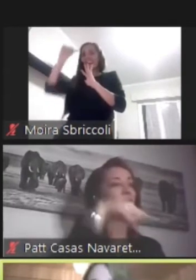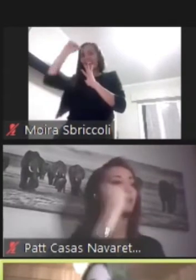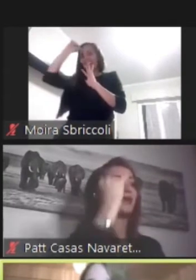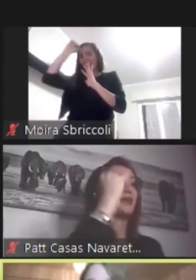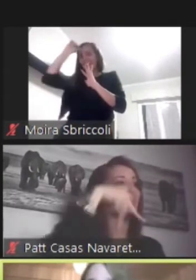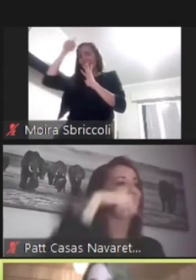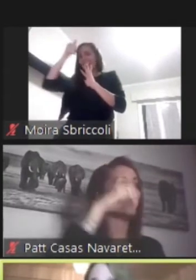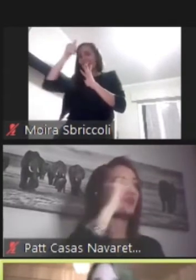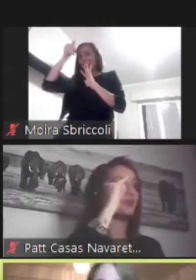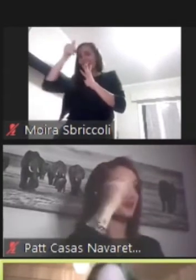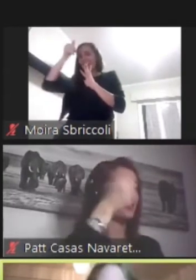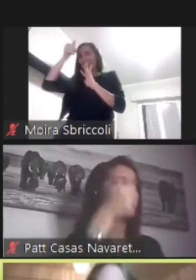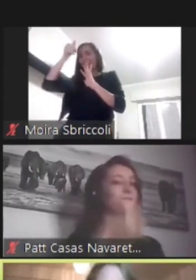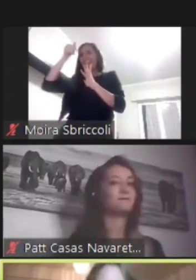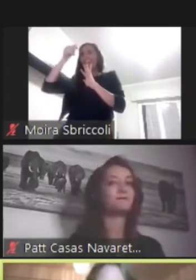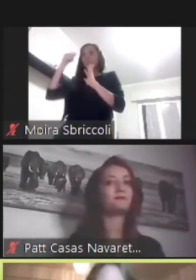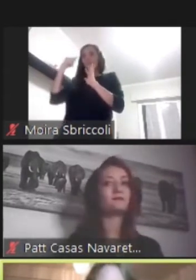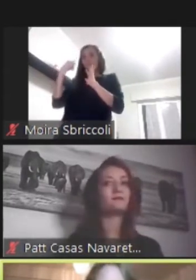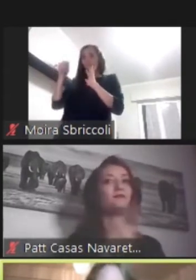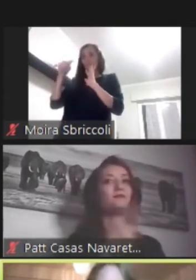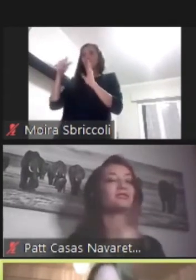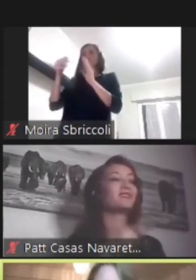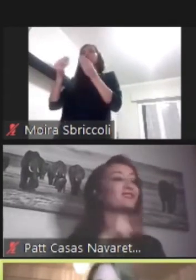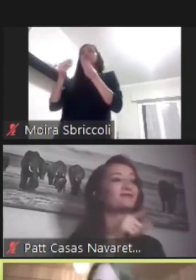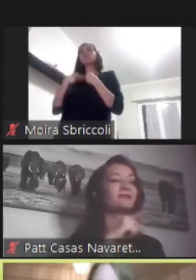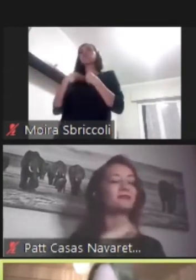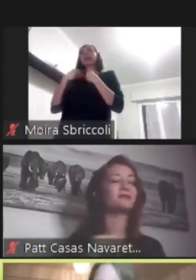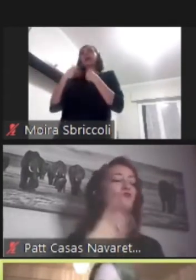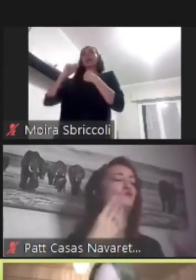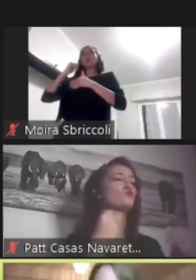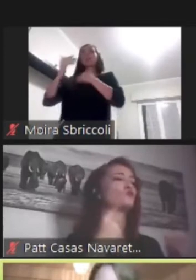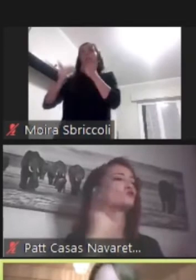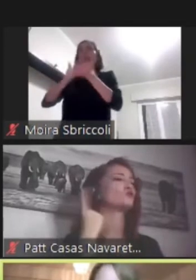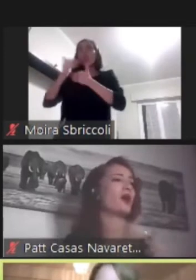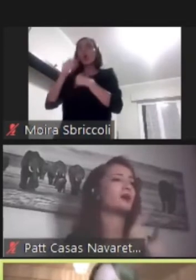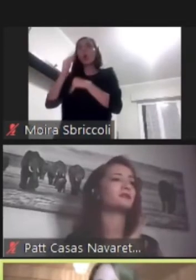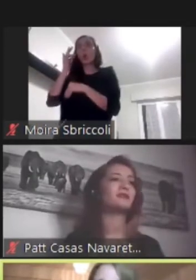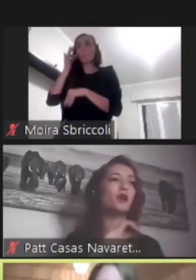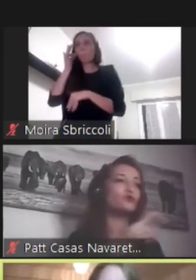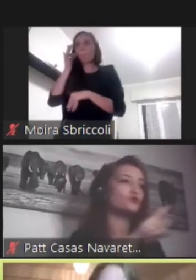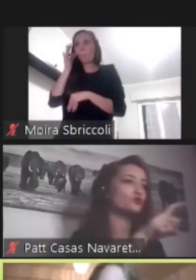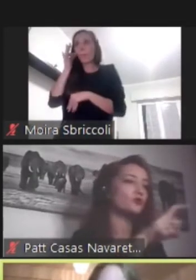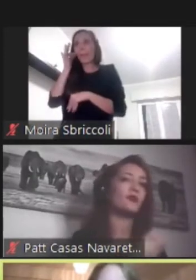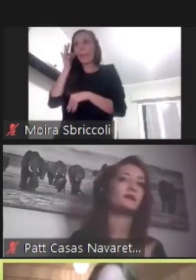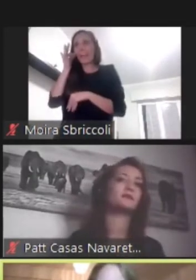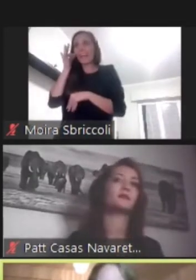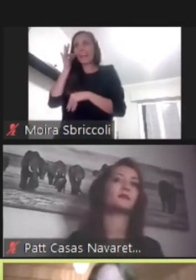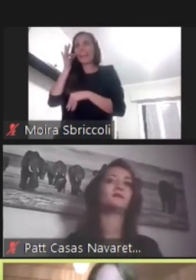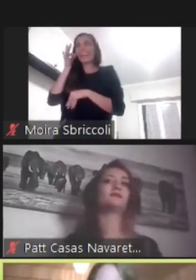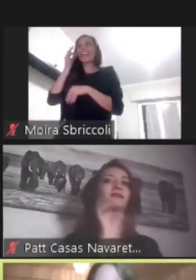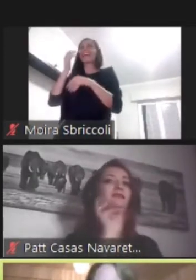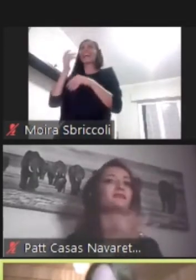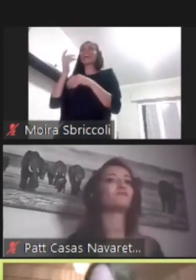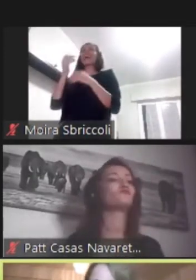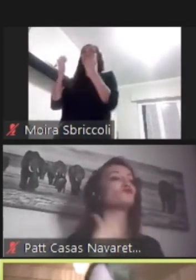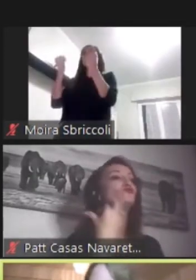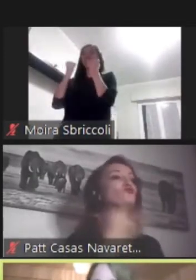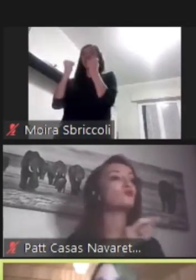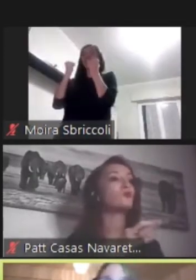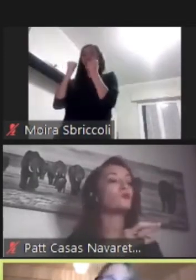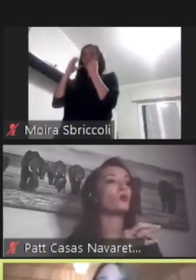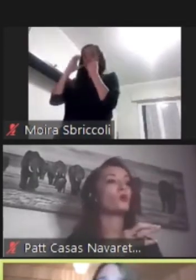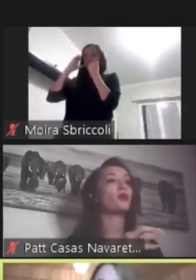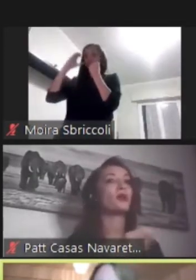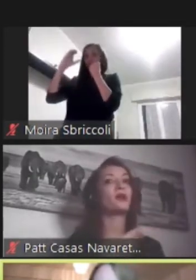it can beat those aging cells. And the vitamin C that is found in the Indian